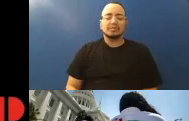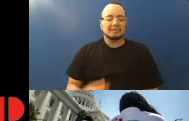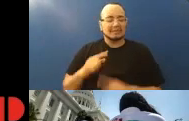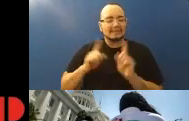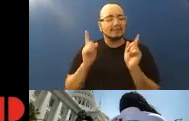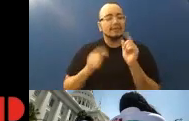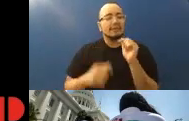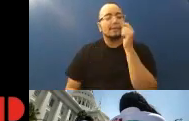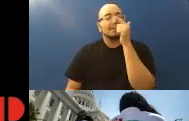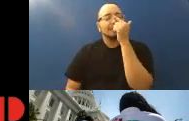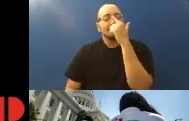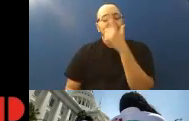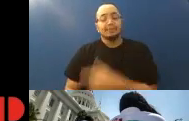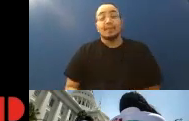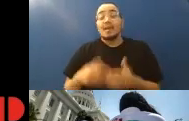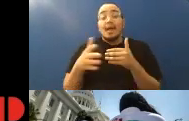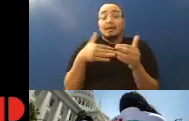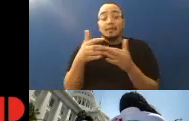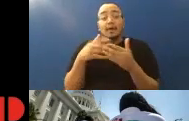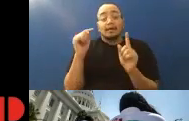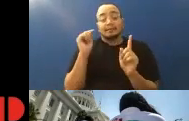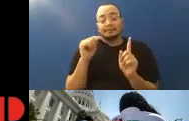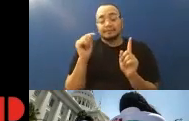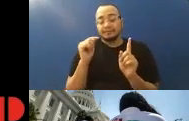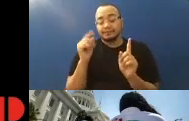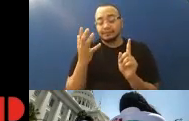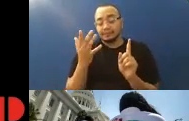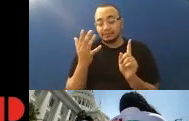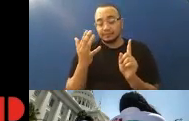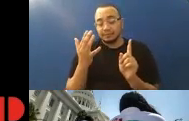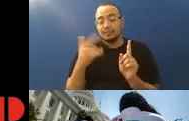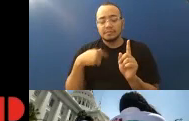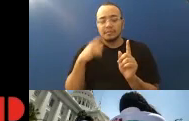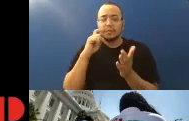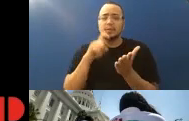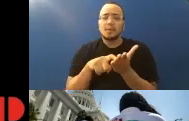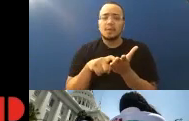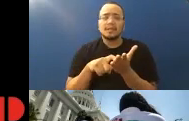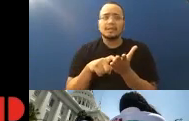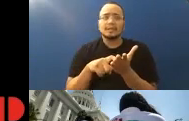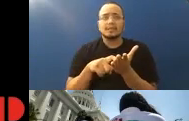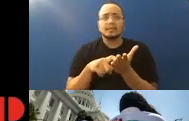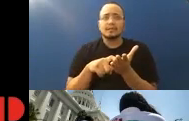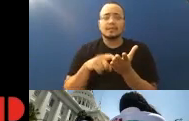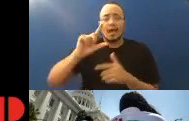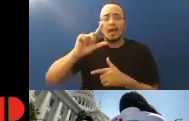anyway, there is differences in the